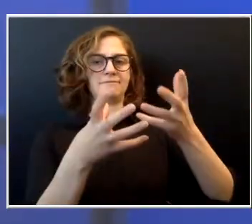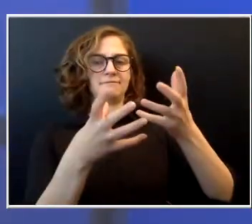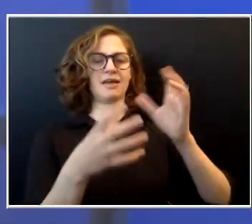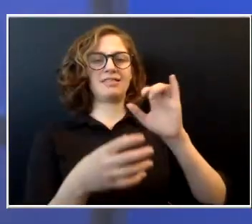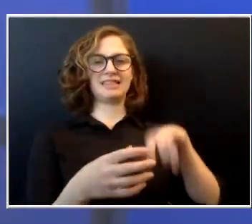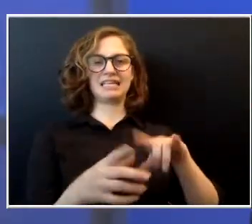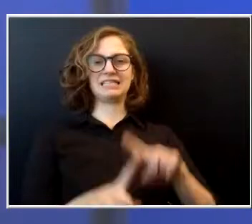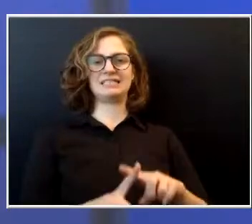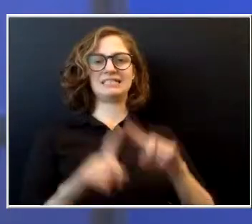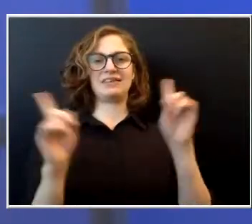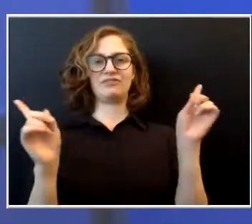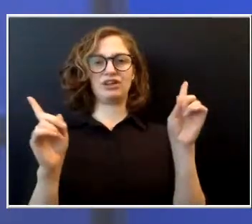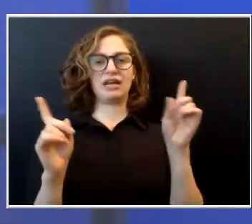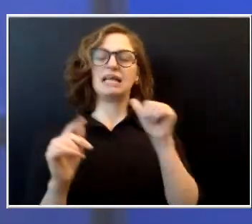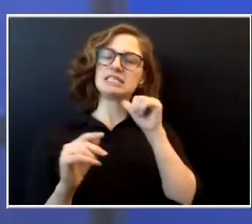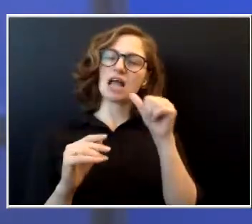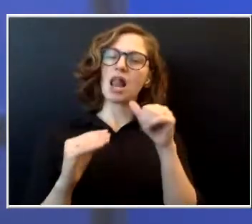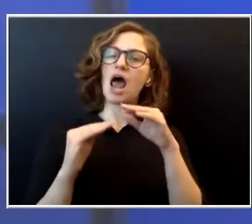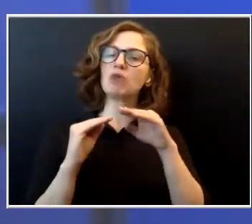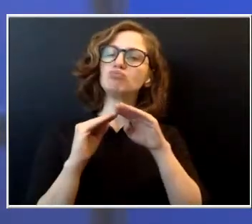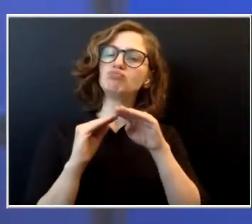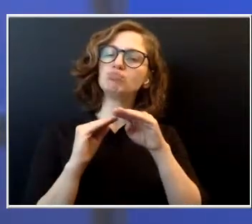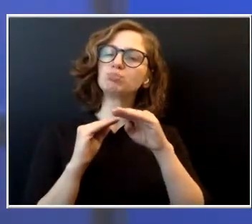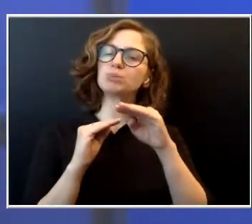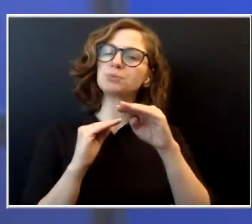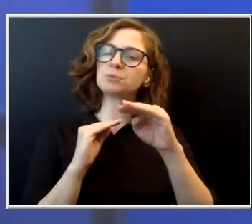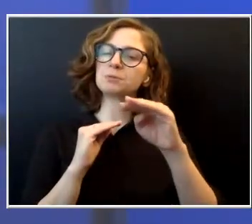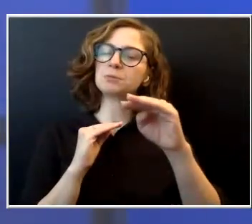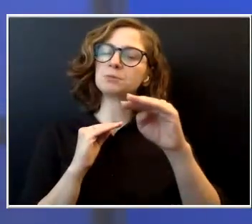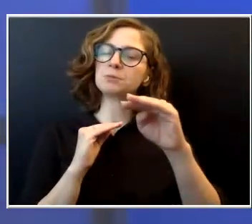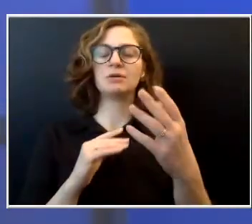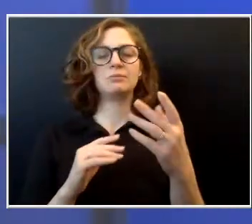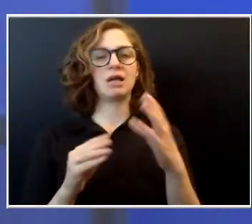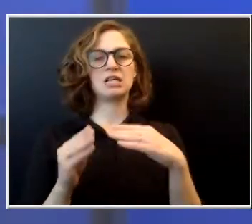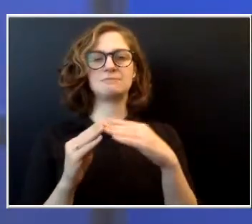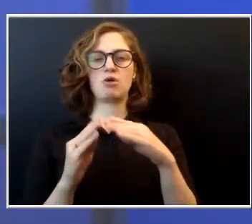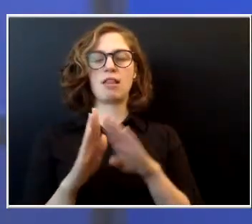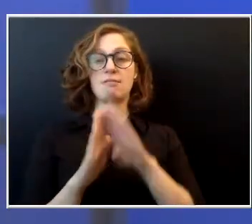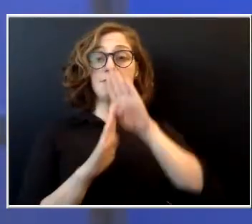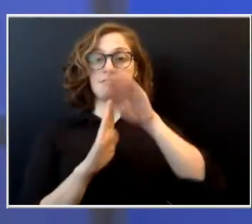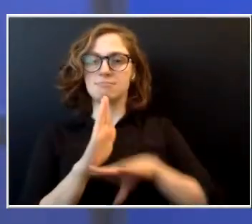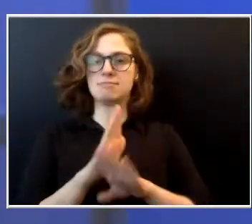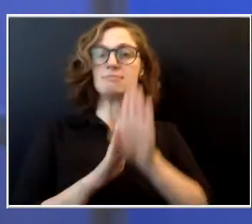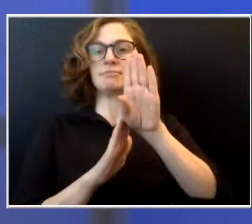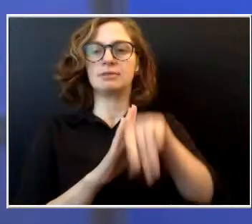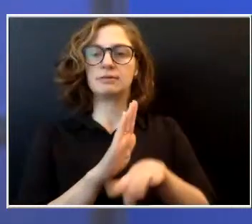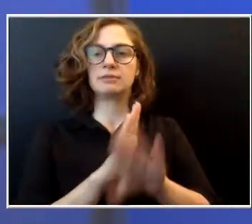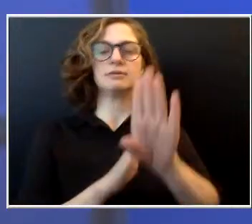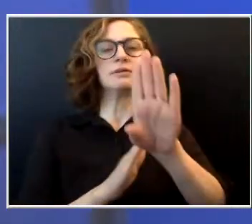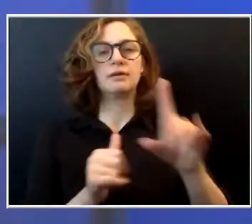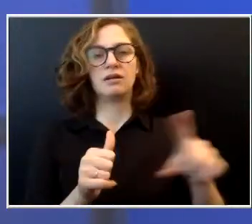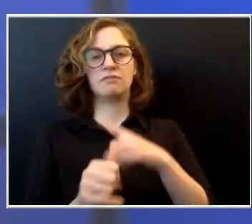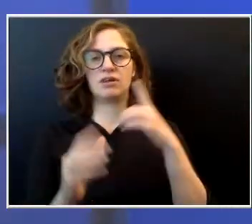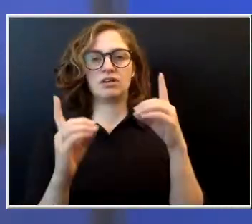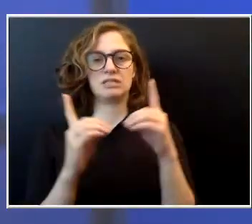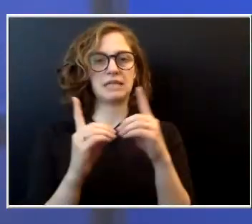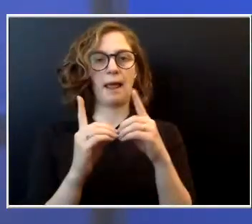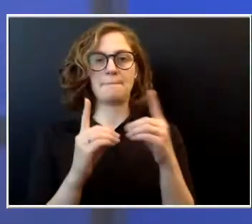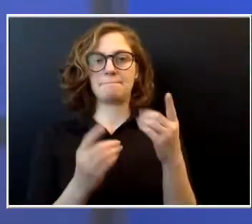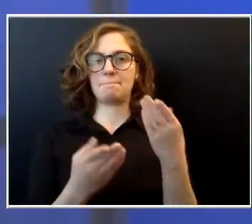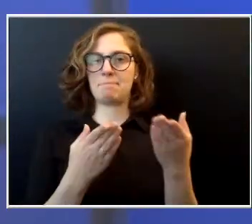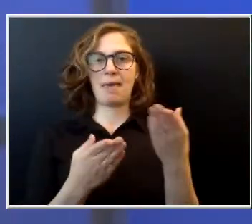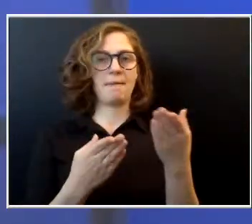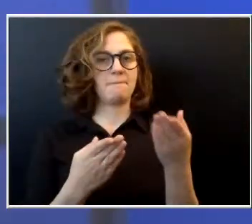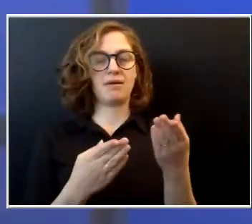jagged spikes and peaks and valleys in terms of how they feel about it. You know, a first date, they may blow it up, and